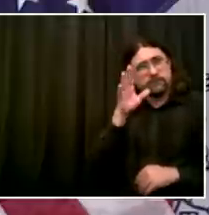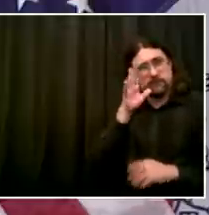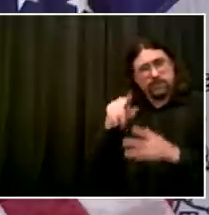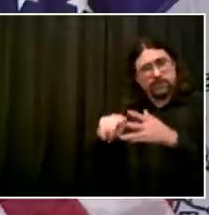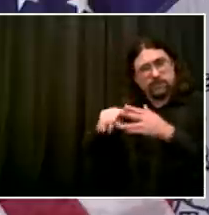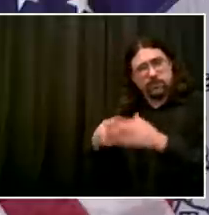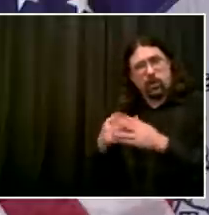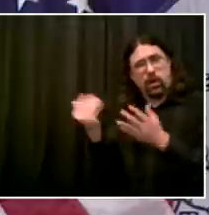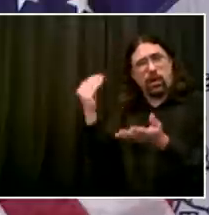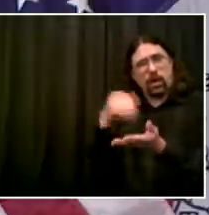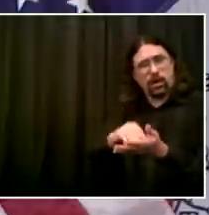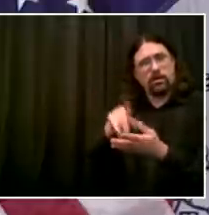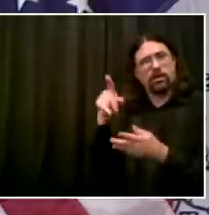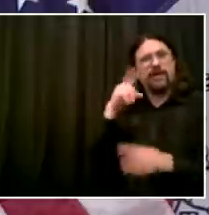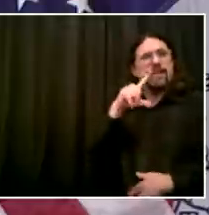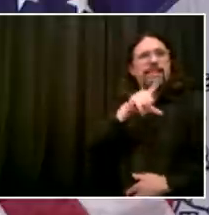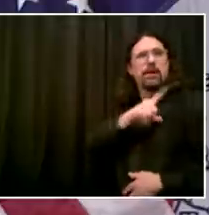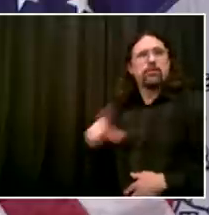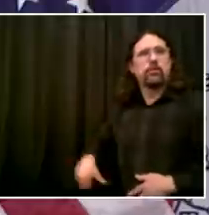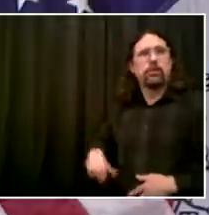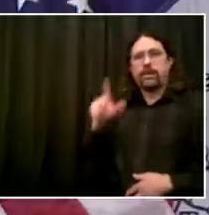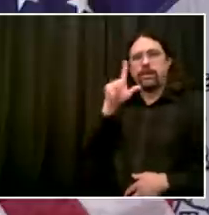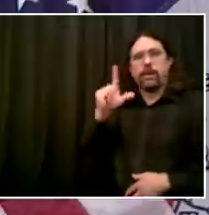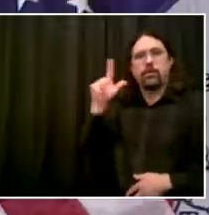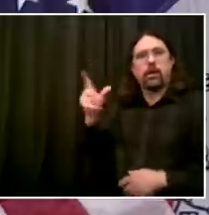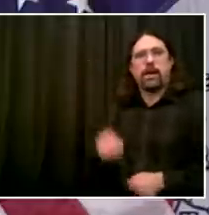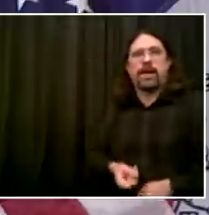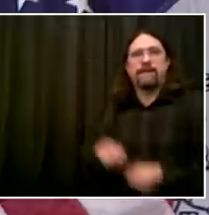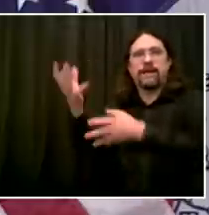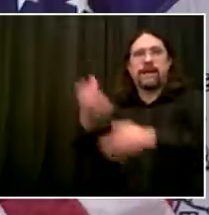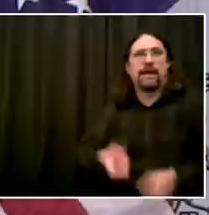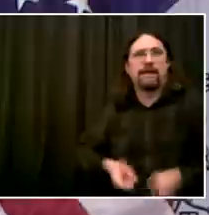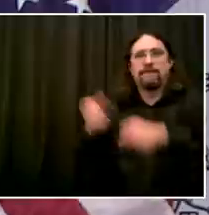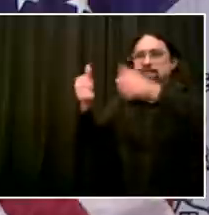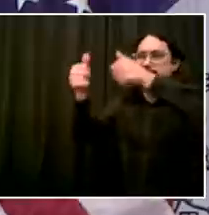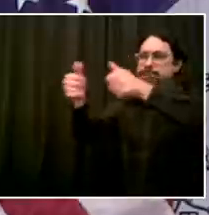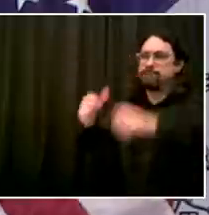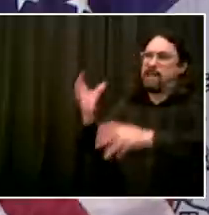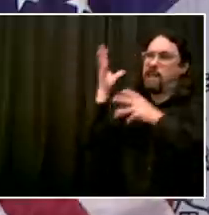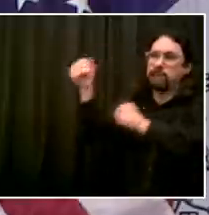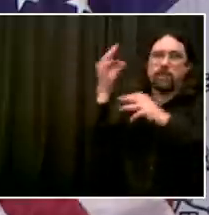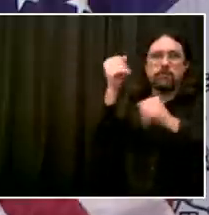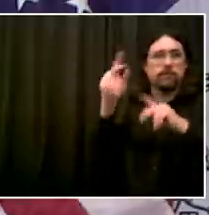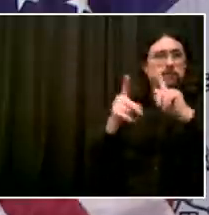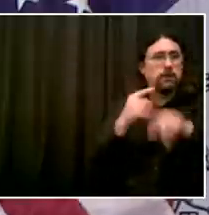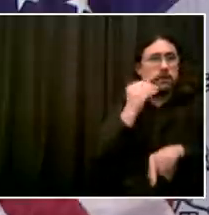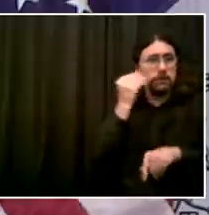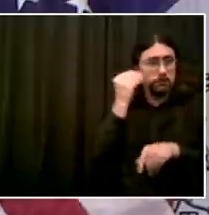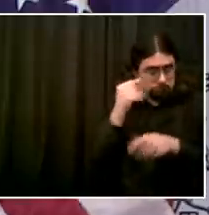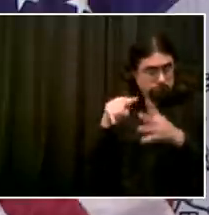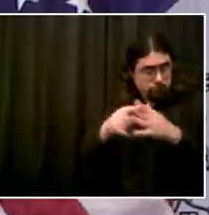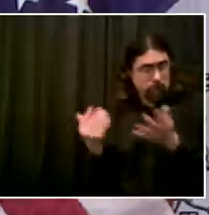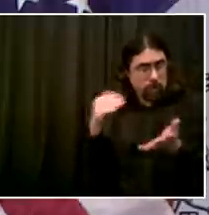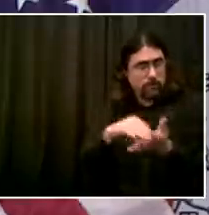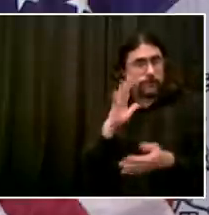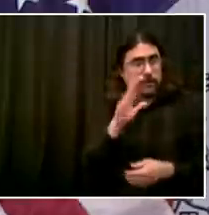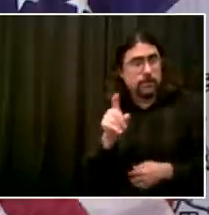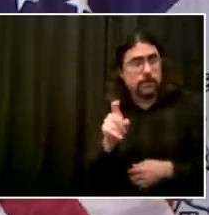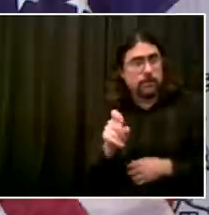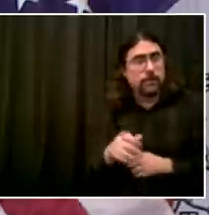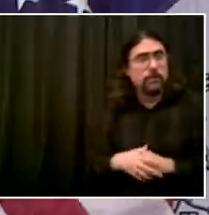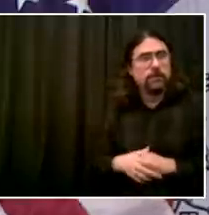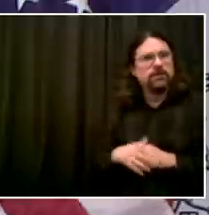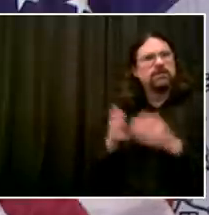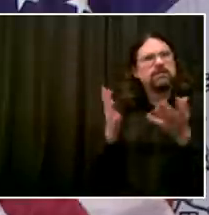you're going to need it again. And second is there anything in plan for commercial tenants who have fewer rights than